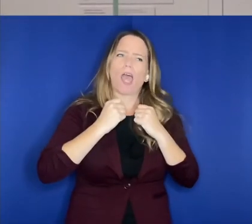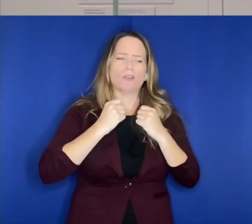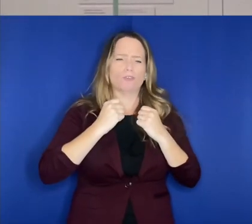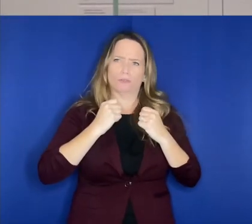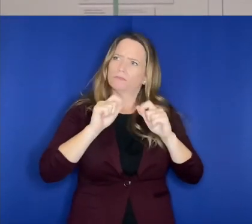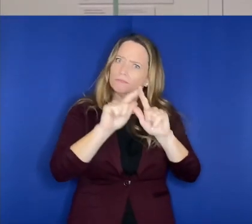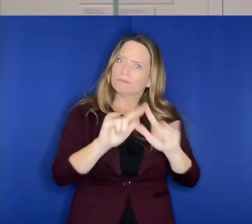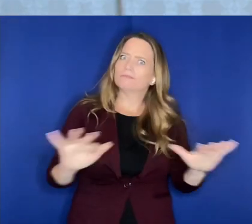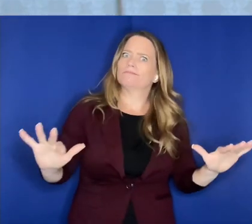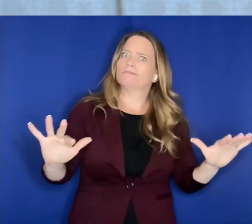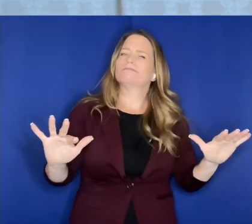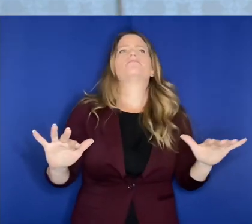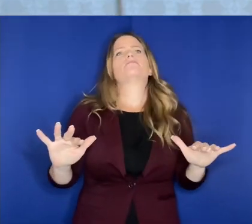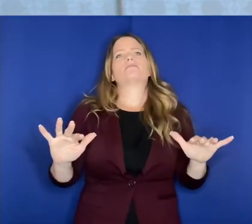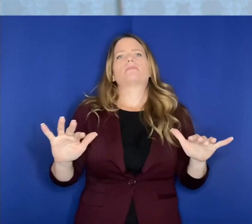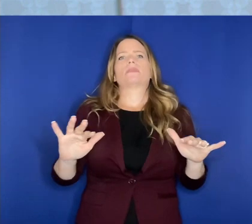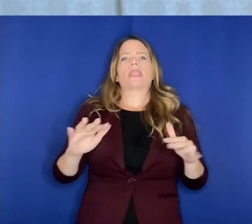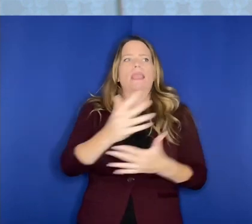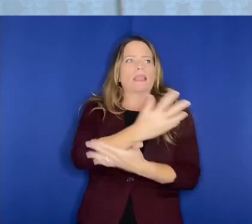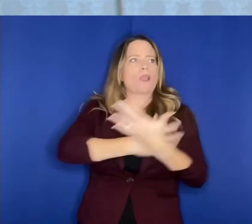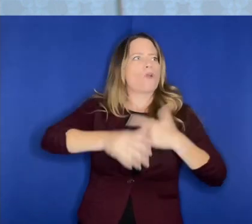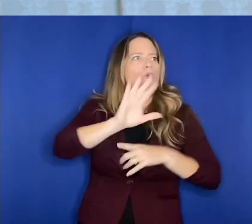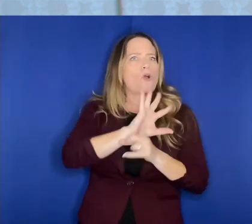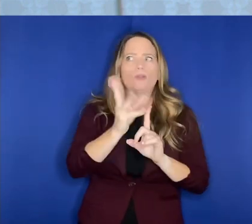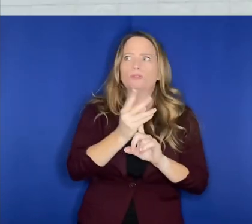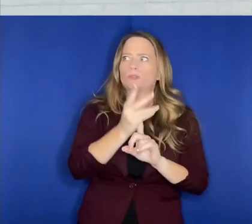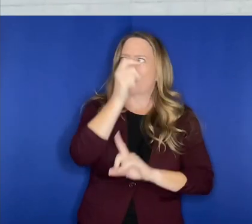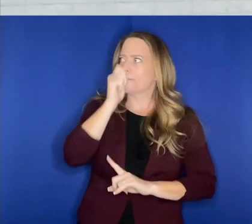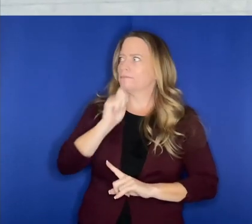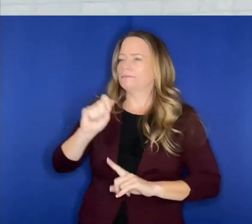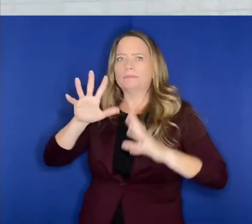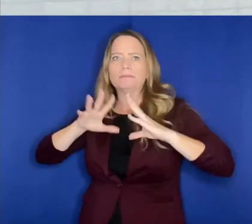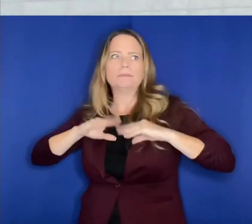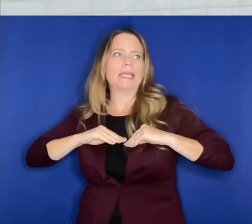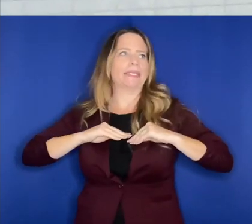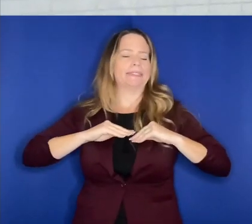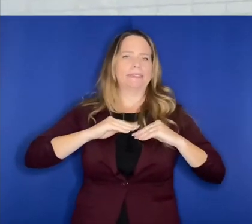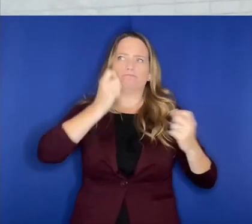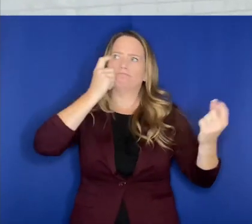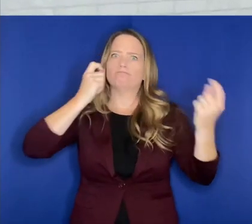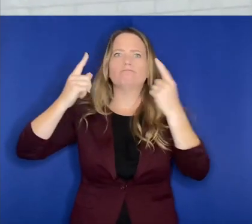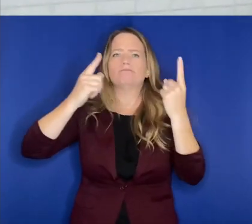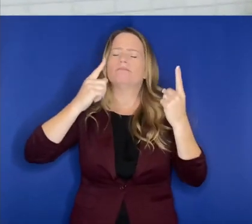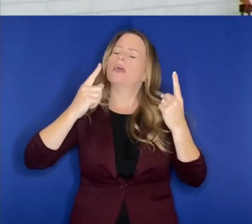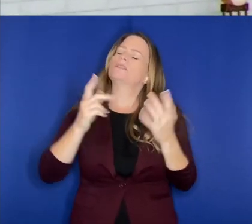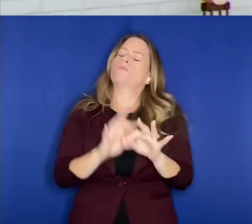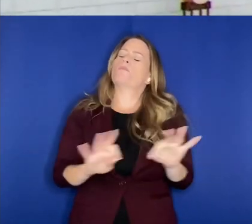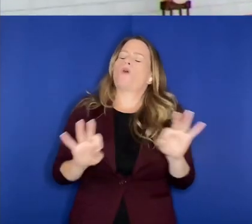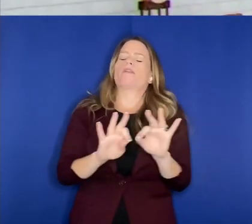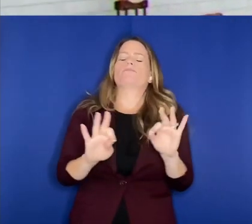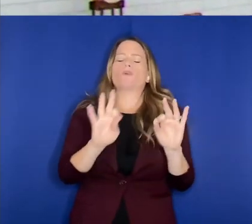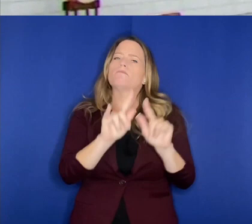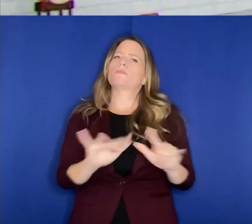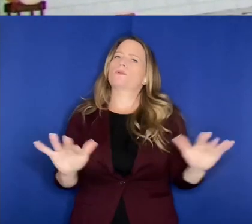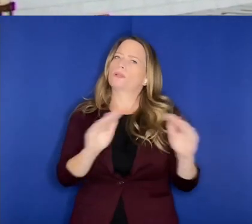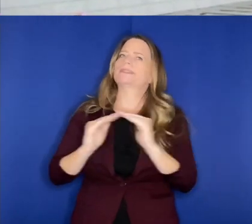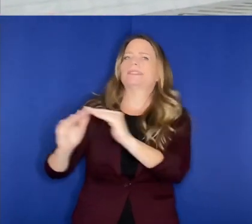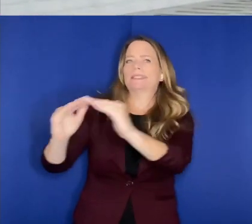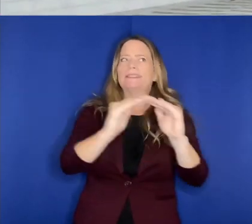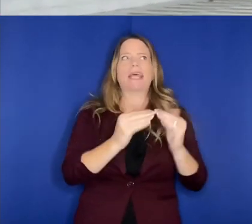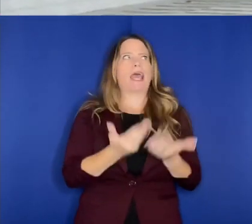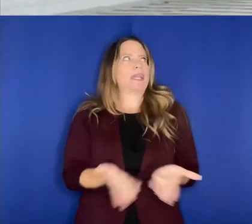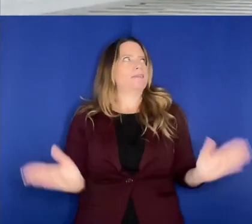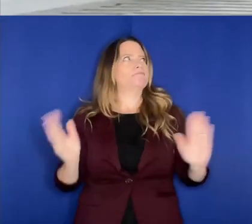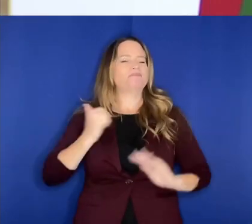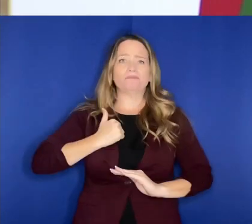values of cultural diversity, intercultural peace, and tolerance, all so critical to a pluralistic society such